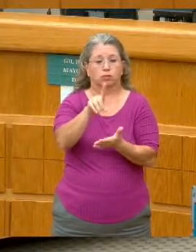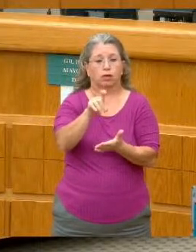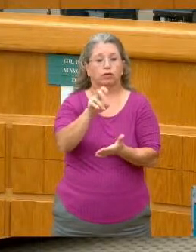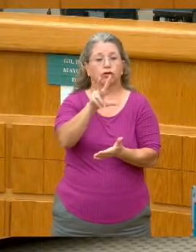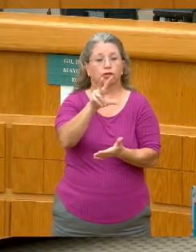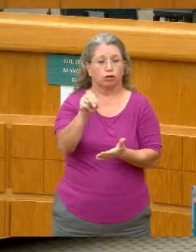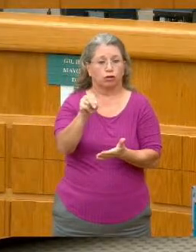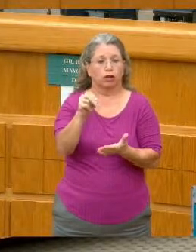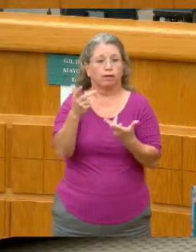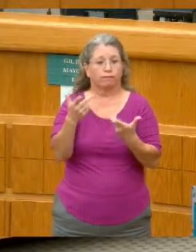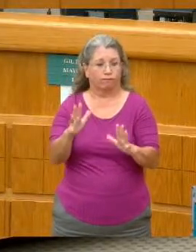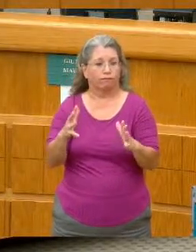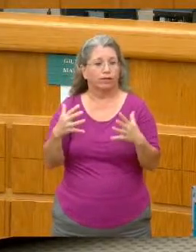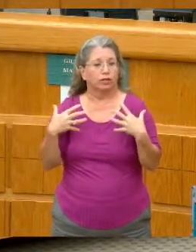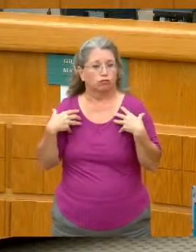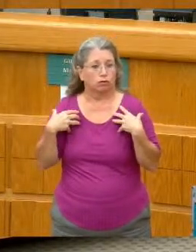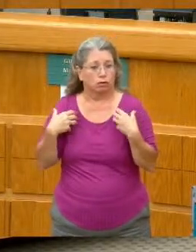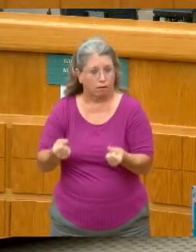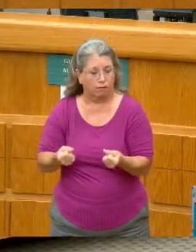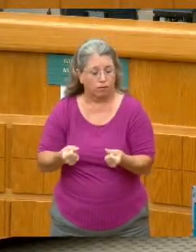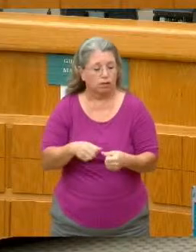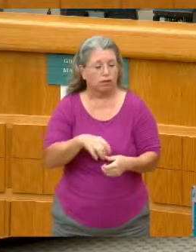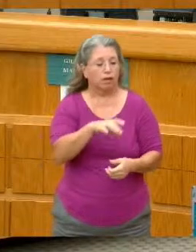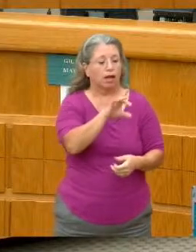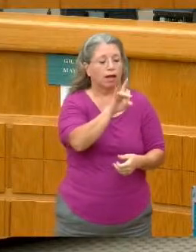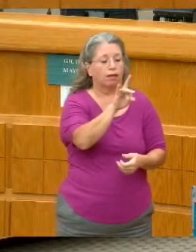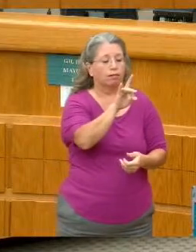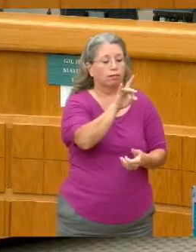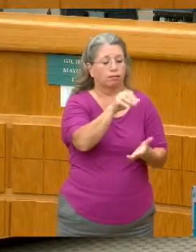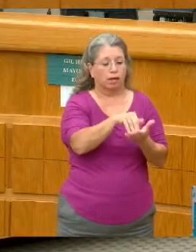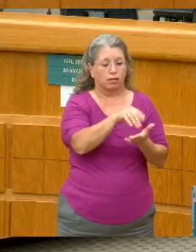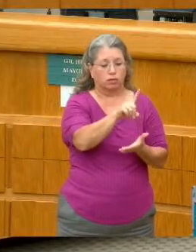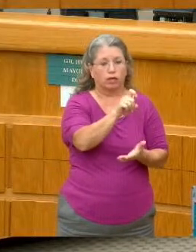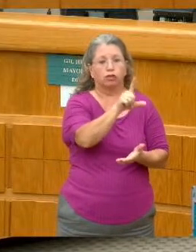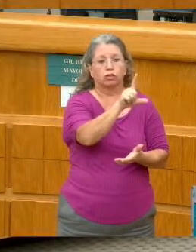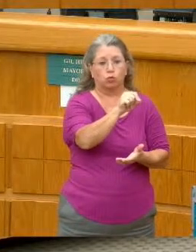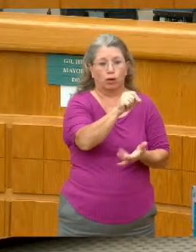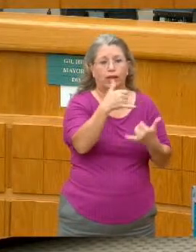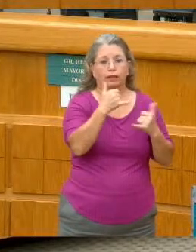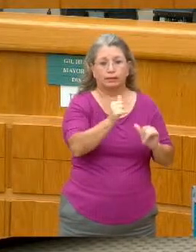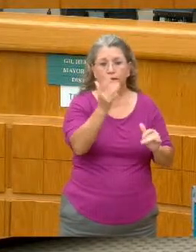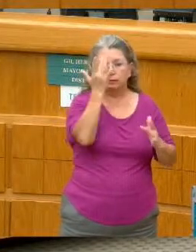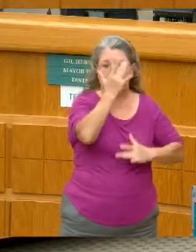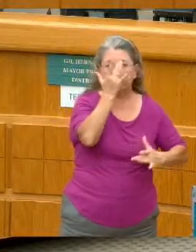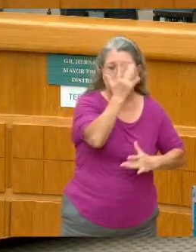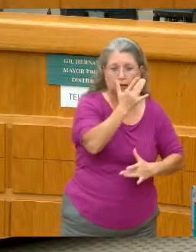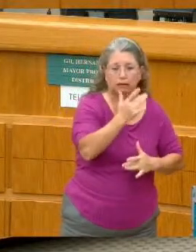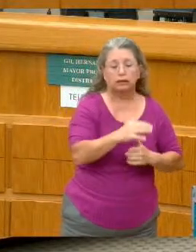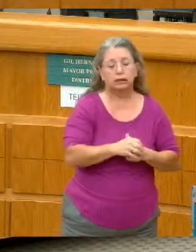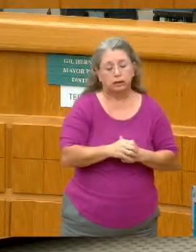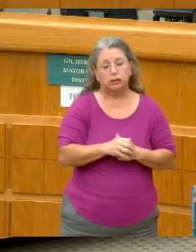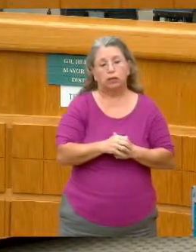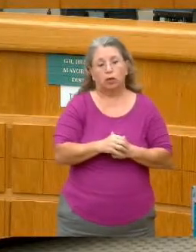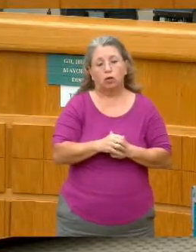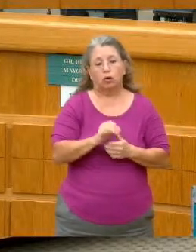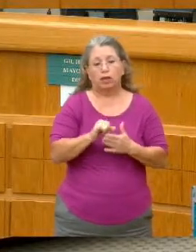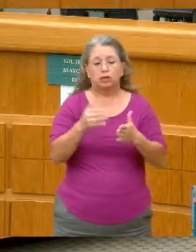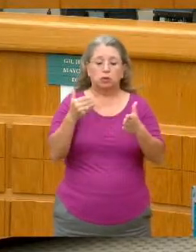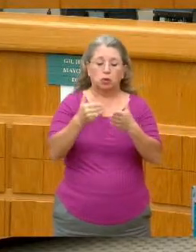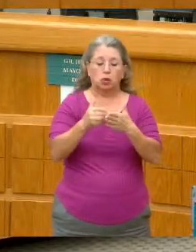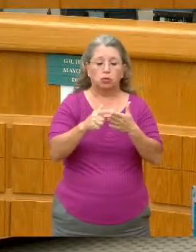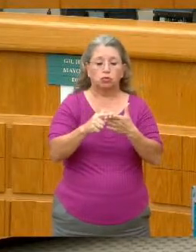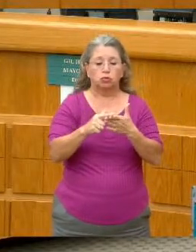persons recovered, and about 8,120 persons that are still active with the virus. So that's pretty close to a 50-50